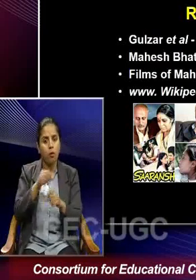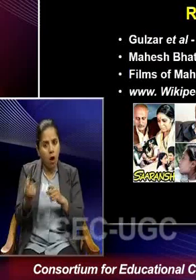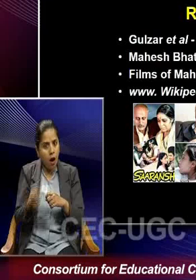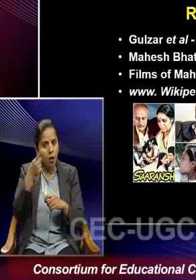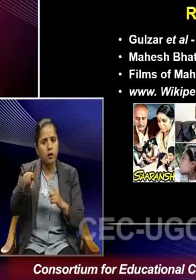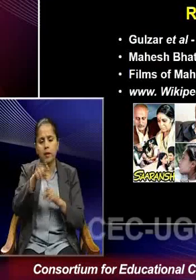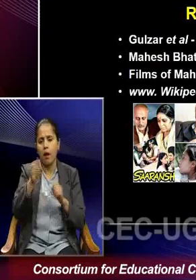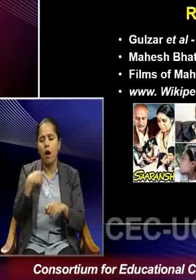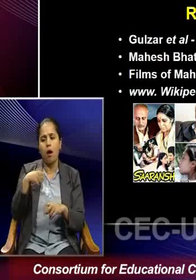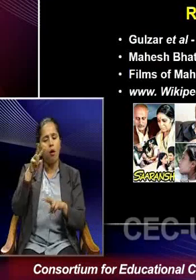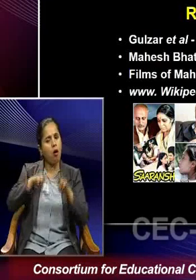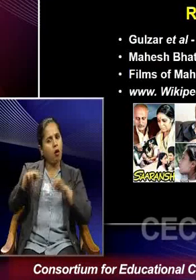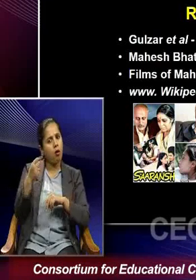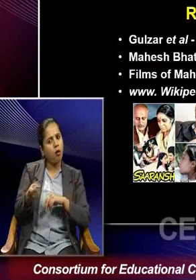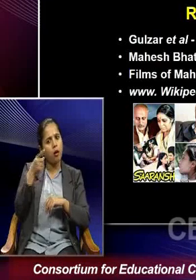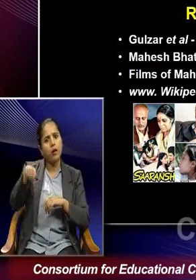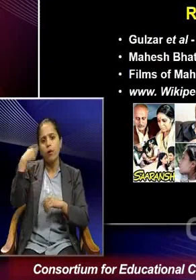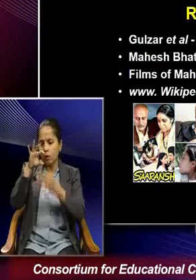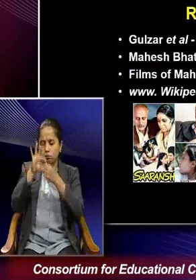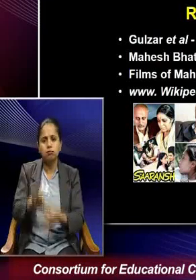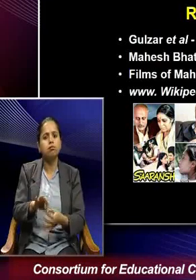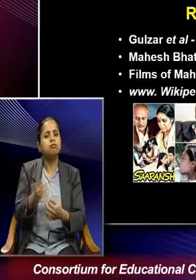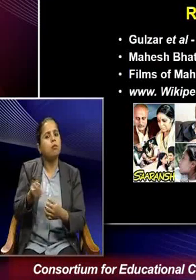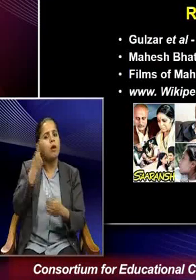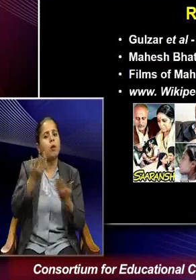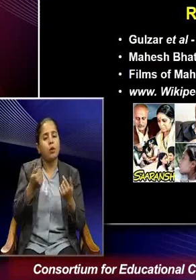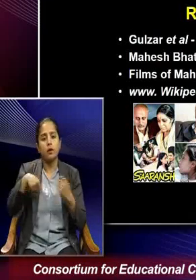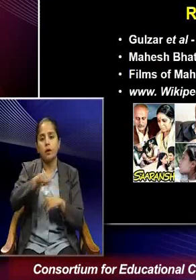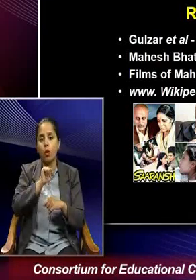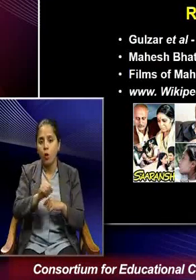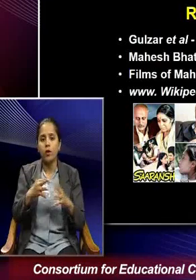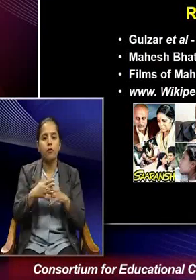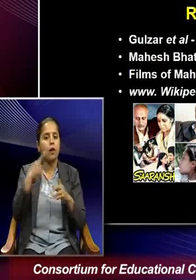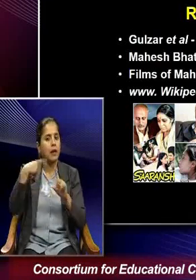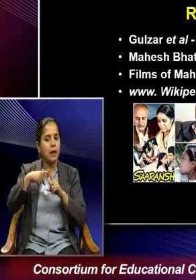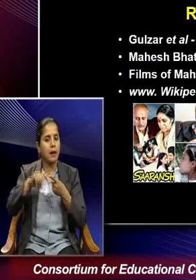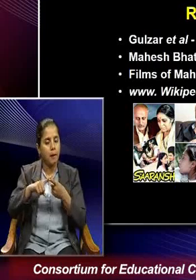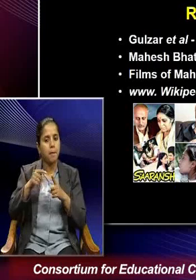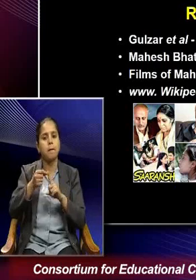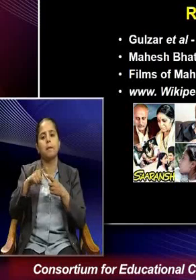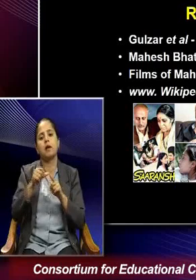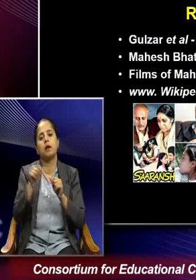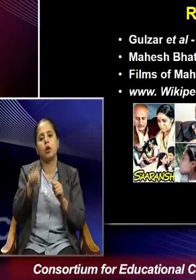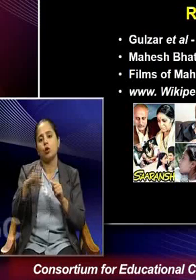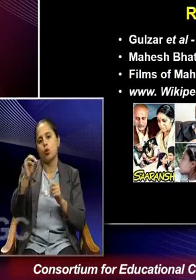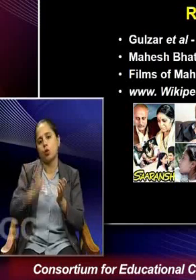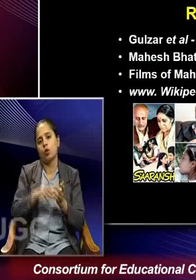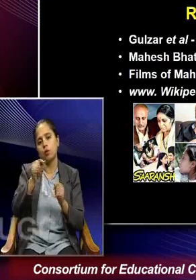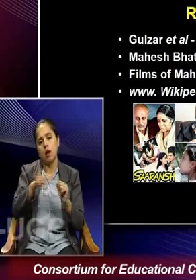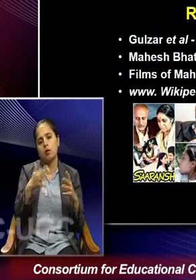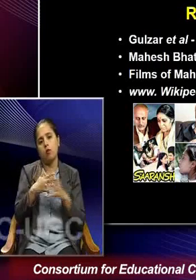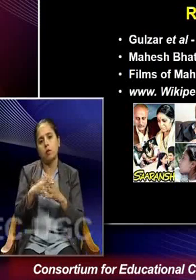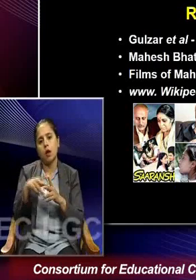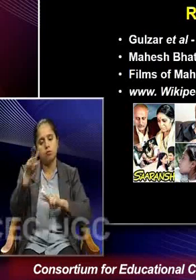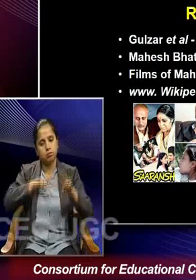we can develop with regard to the films. And then the wikipedia.com. So we will have some kind of a fair